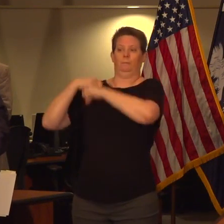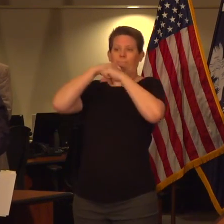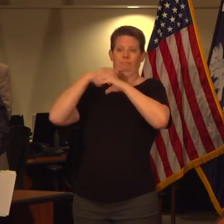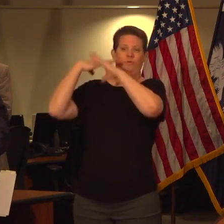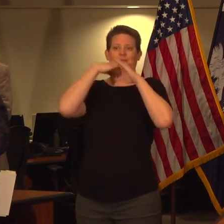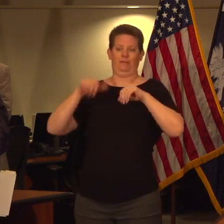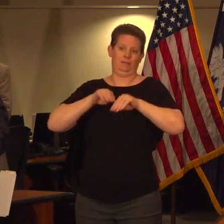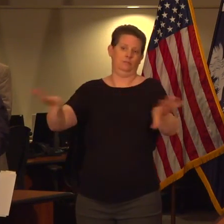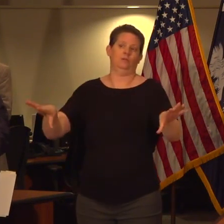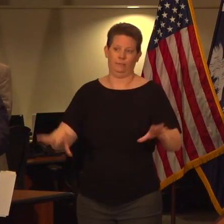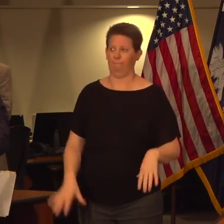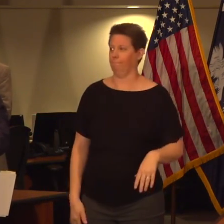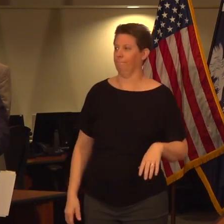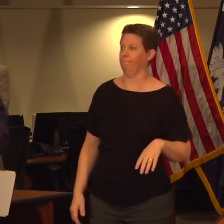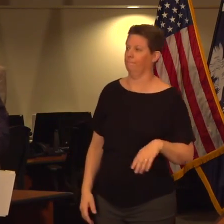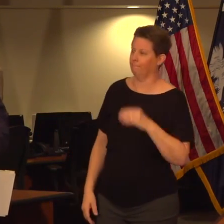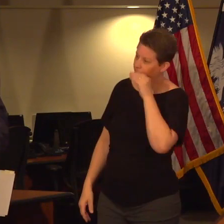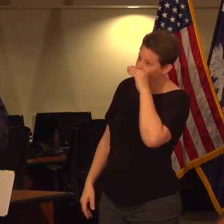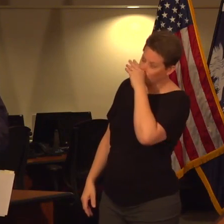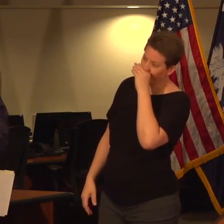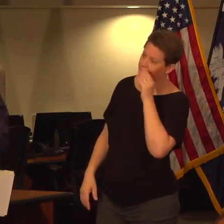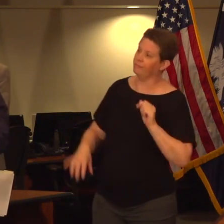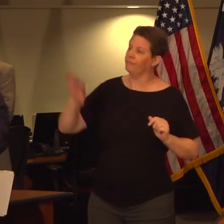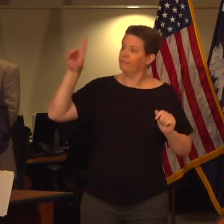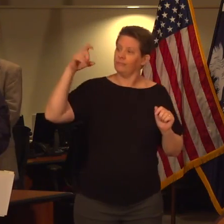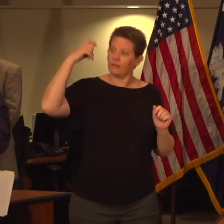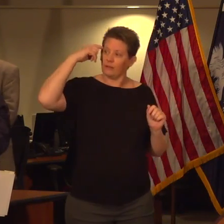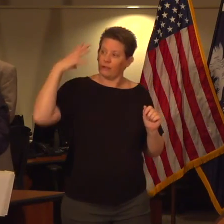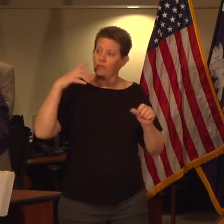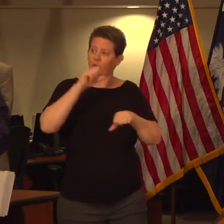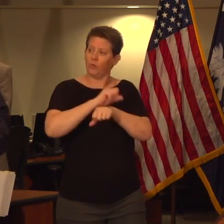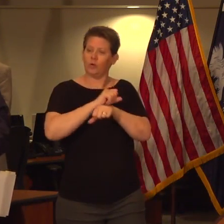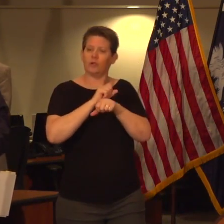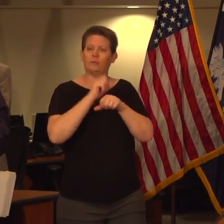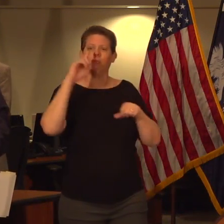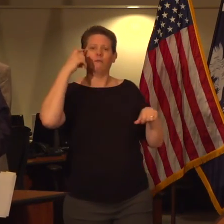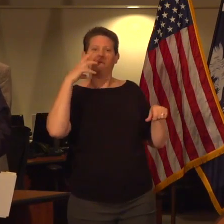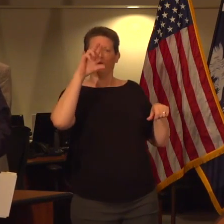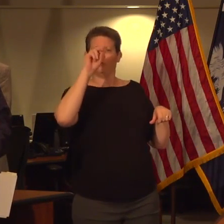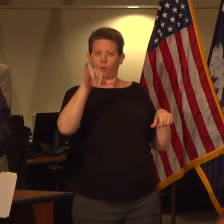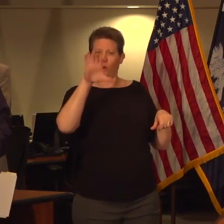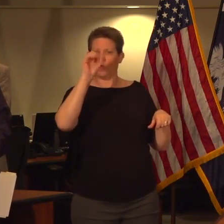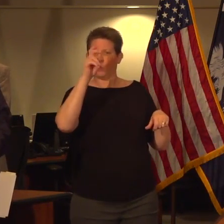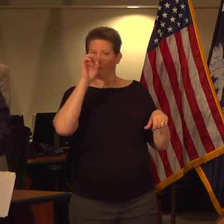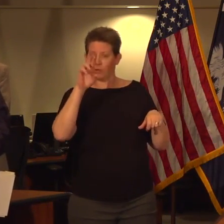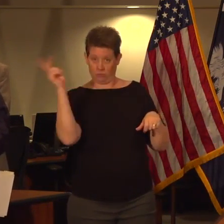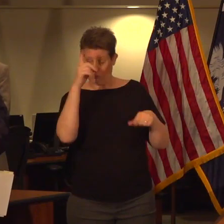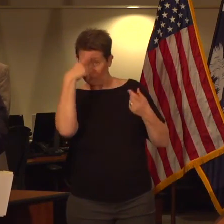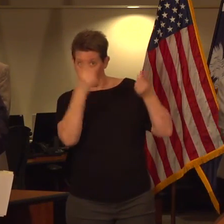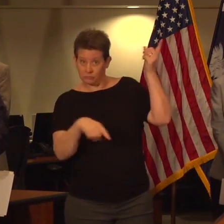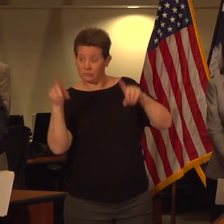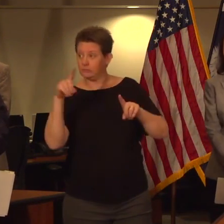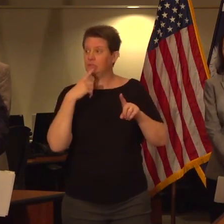spread. Dr. Governor, Bell. are you working with Governor Roy Cooper? Are you guys on the same page? Have you